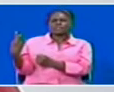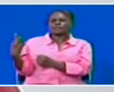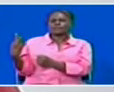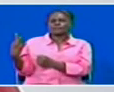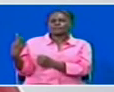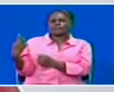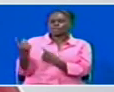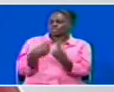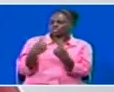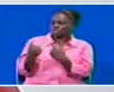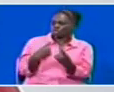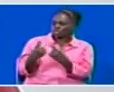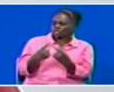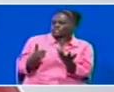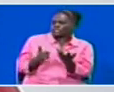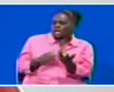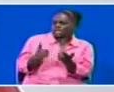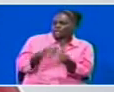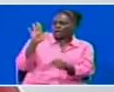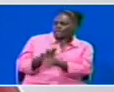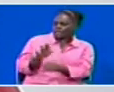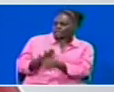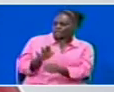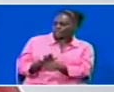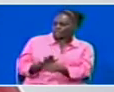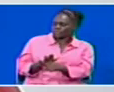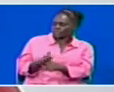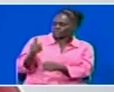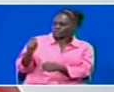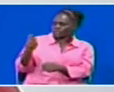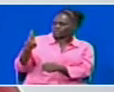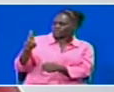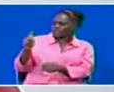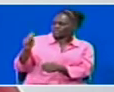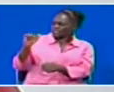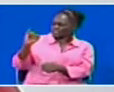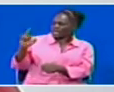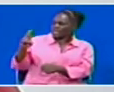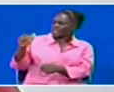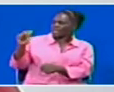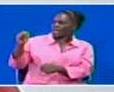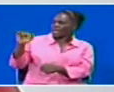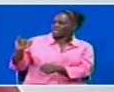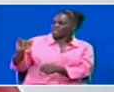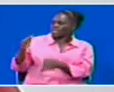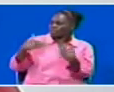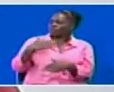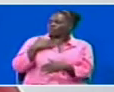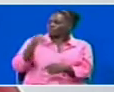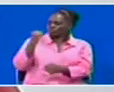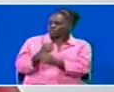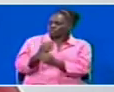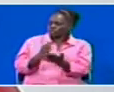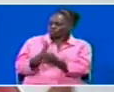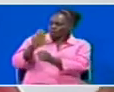2013, we've been talking about this tyranny of numbers. And people want to be sure that they are not oppressed by this tyranny